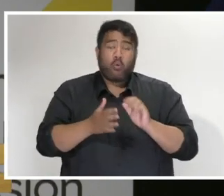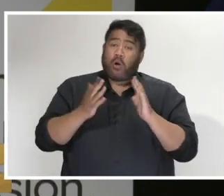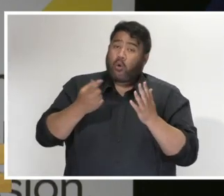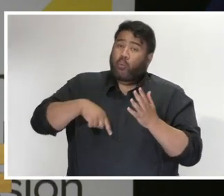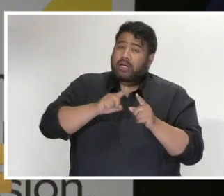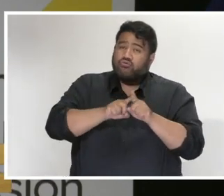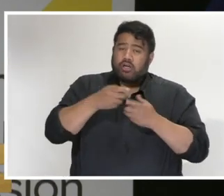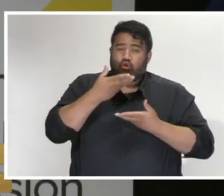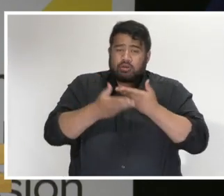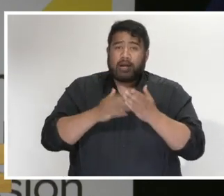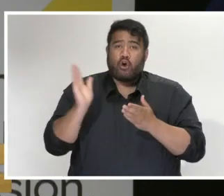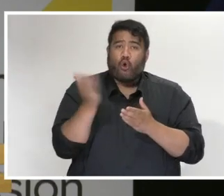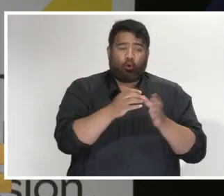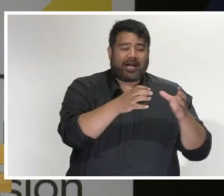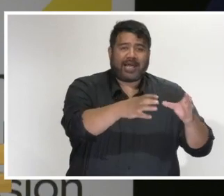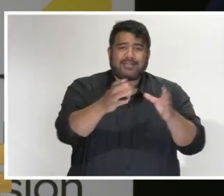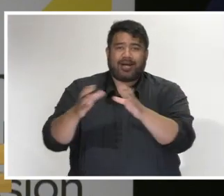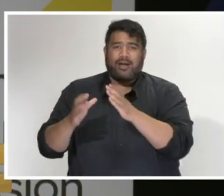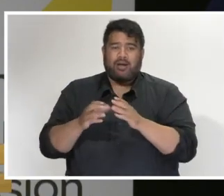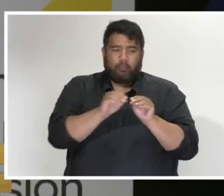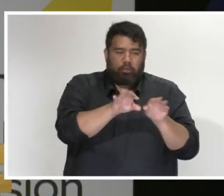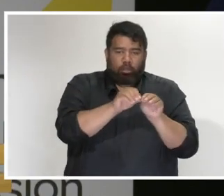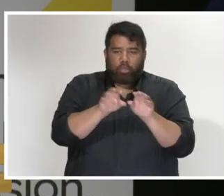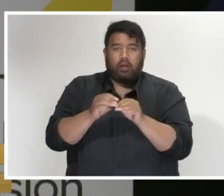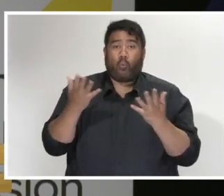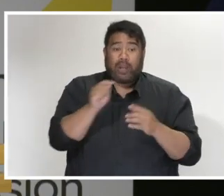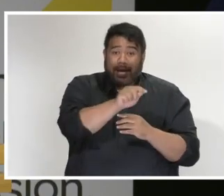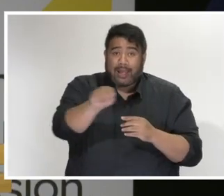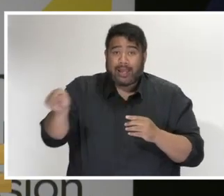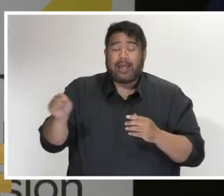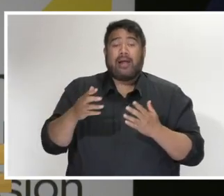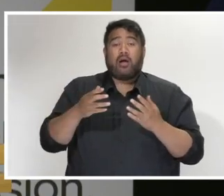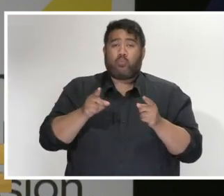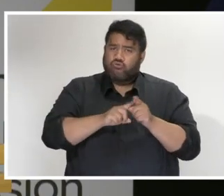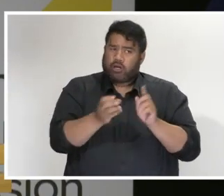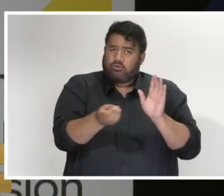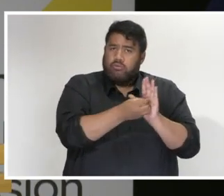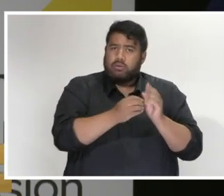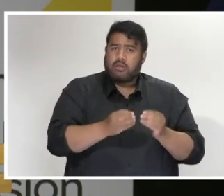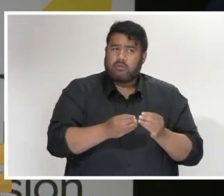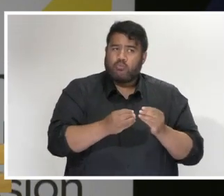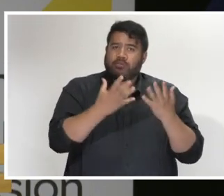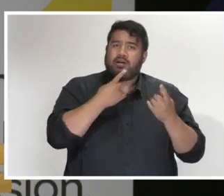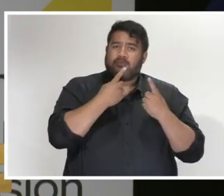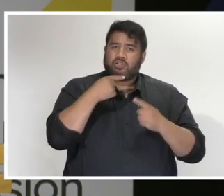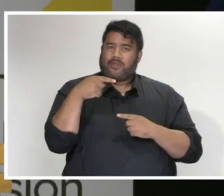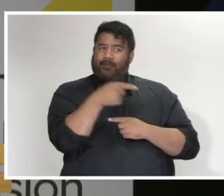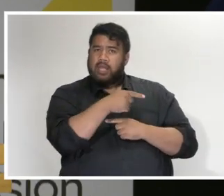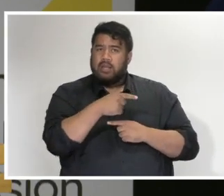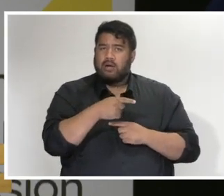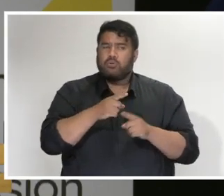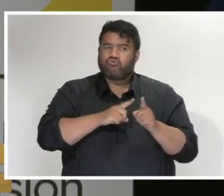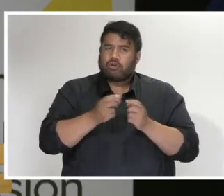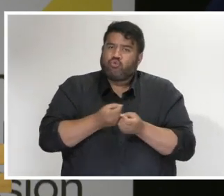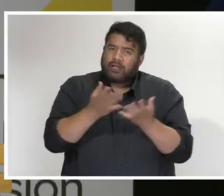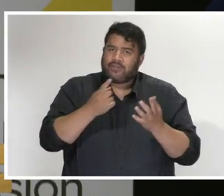cluster and where they are. So if there's more information you would like, I'm happy to take that away and we can add information. We're trying to be as open as possible with